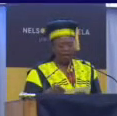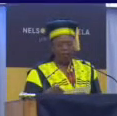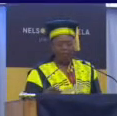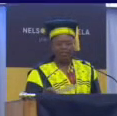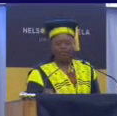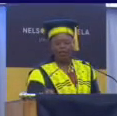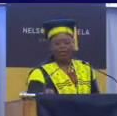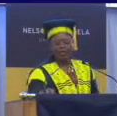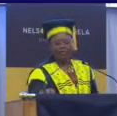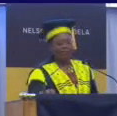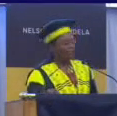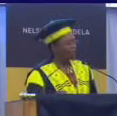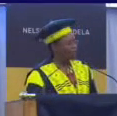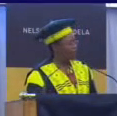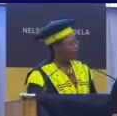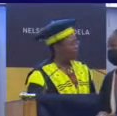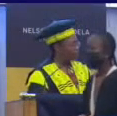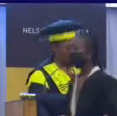Zikhona Matiwane,